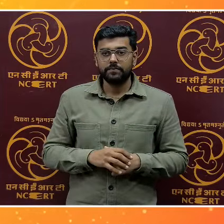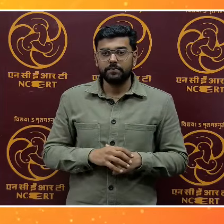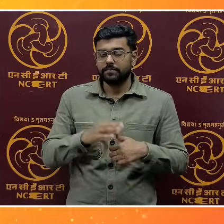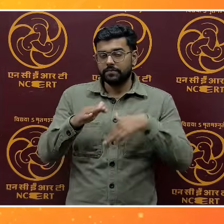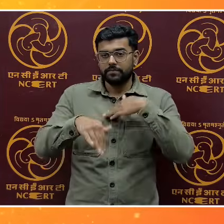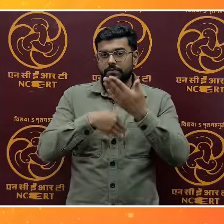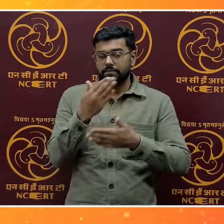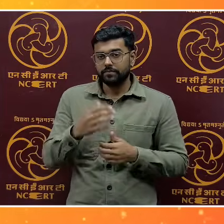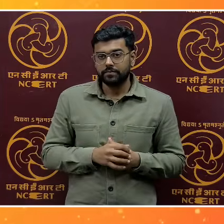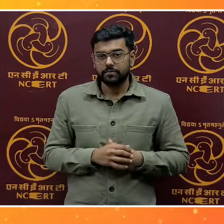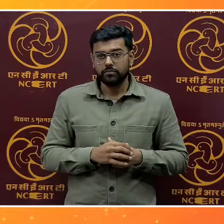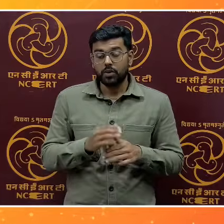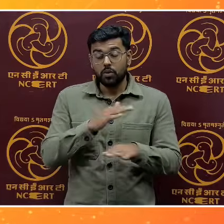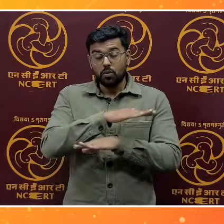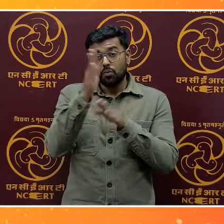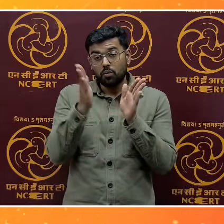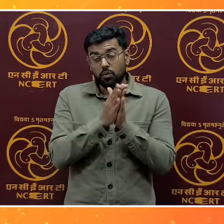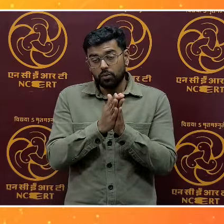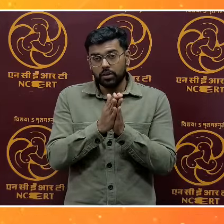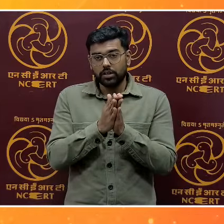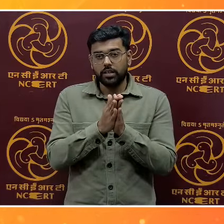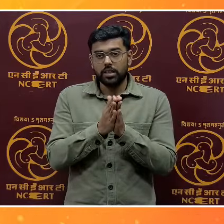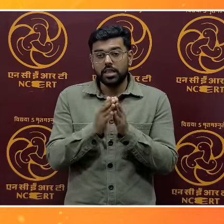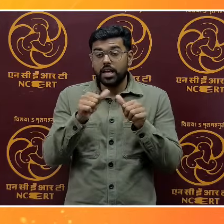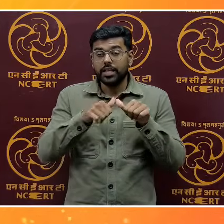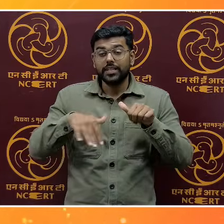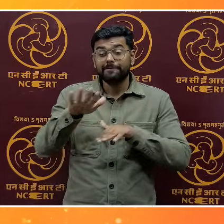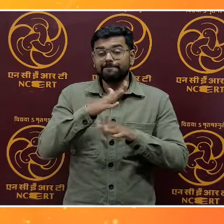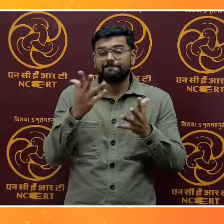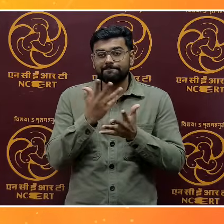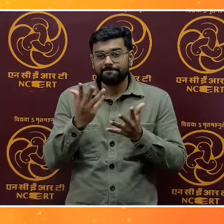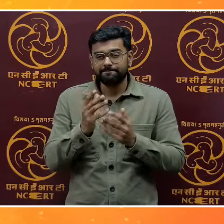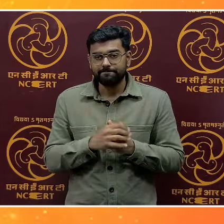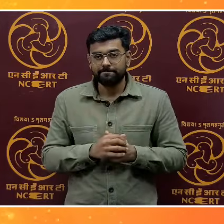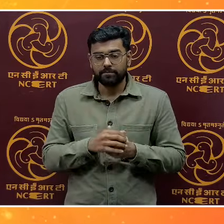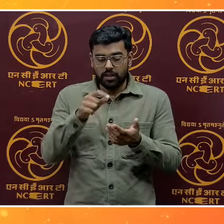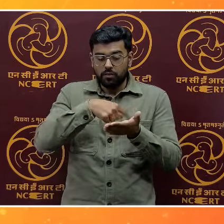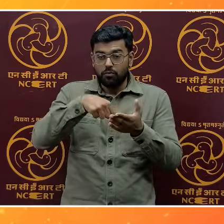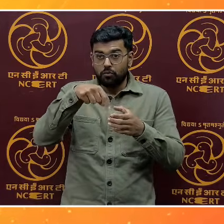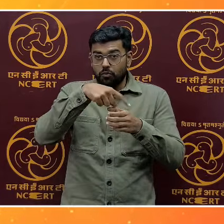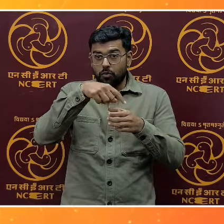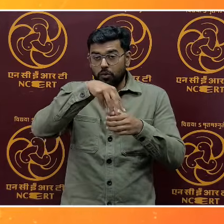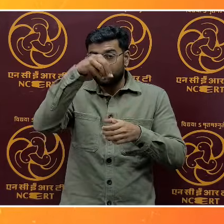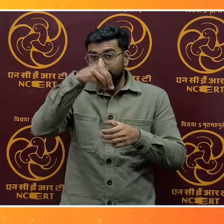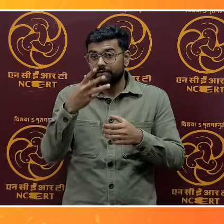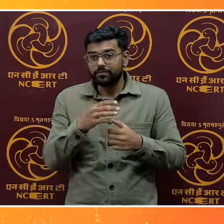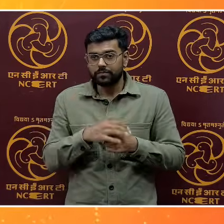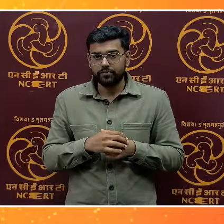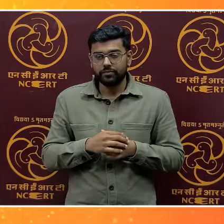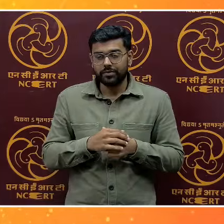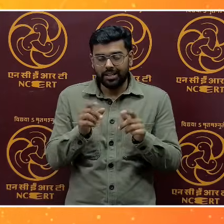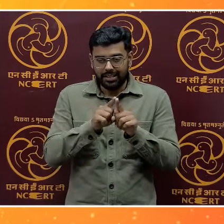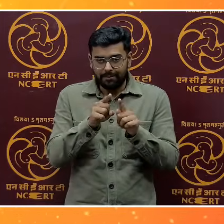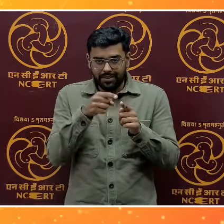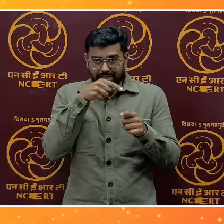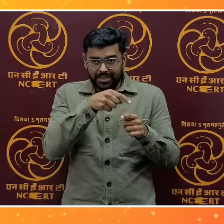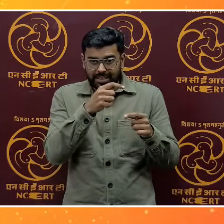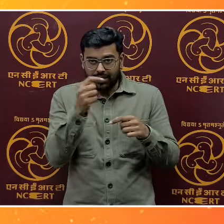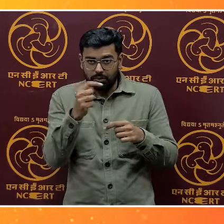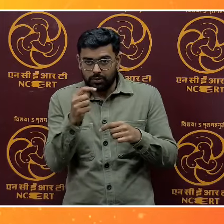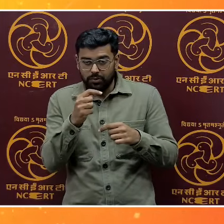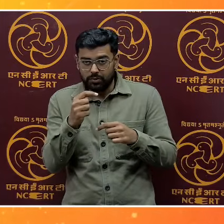Next, what is total surface area then? Total surface area of the cone is equal to curved surface area of the